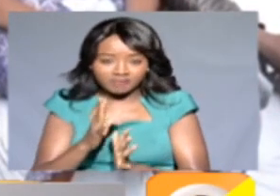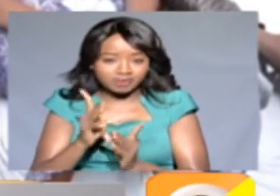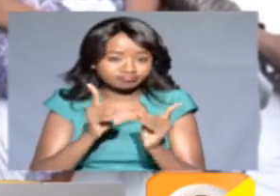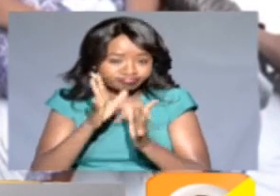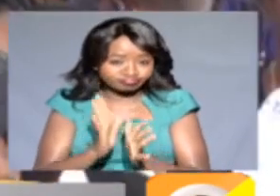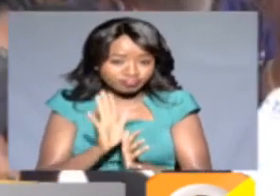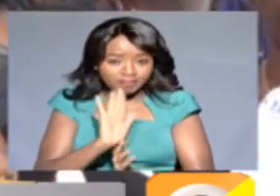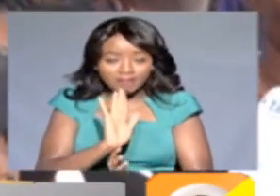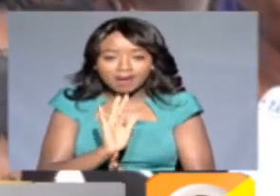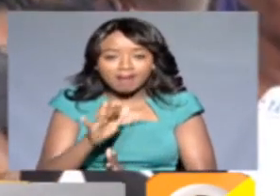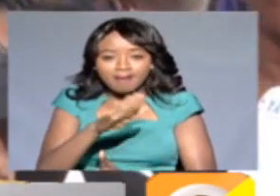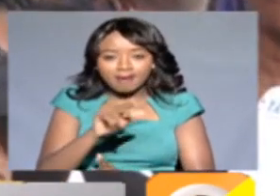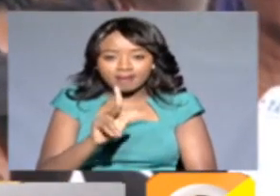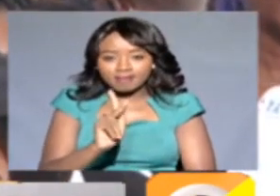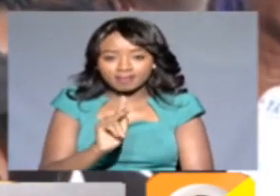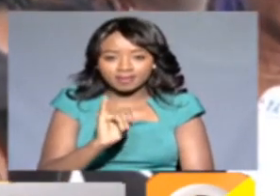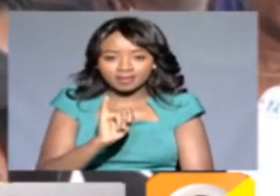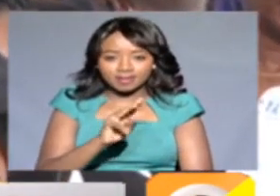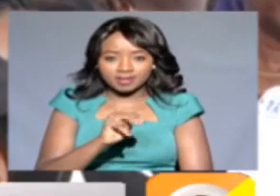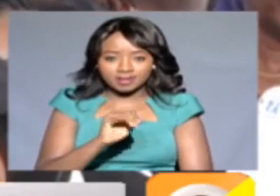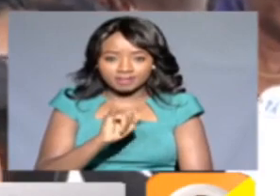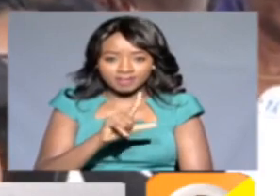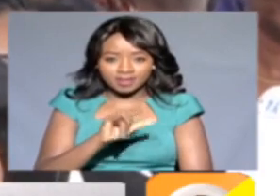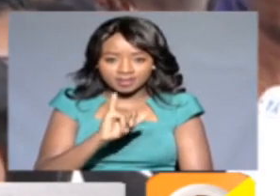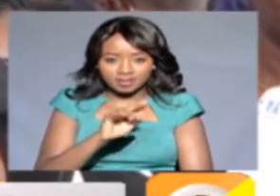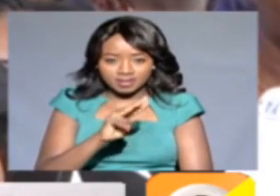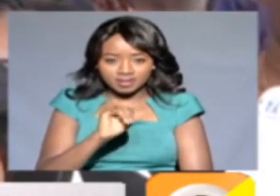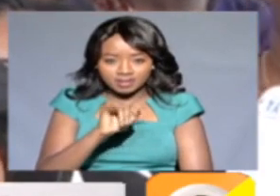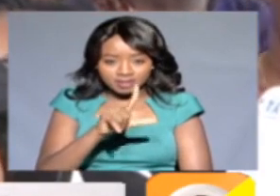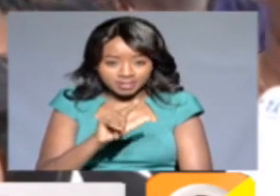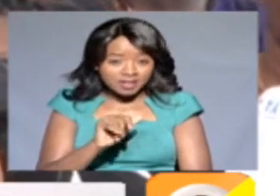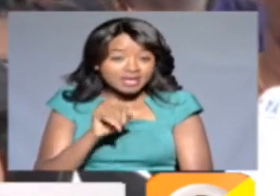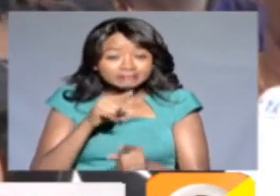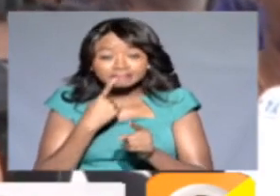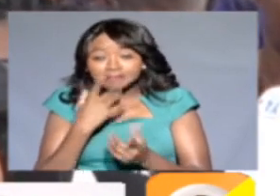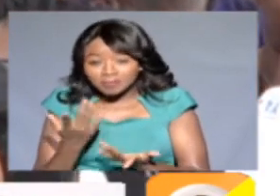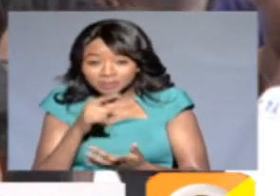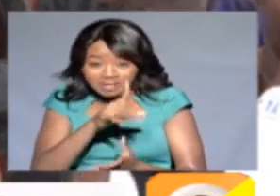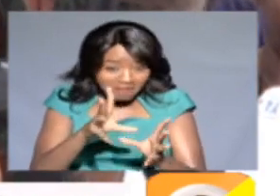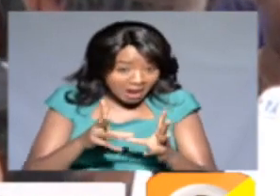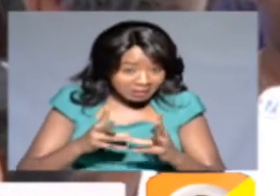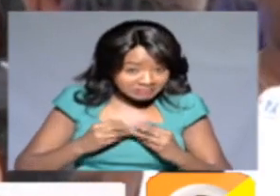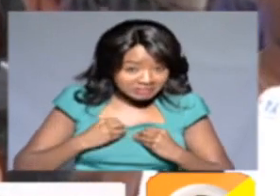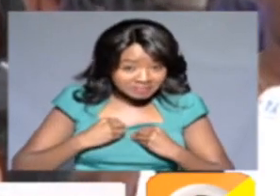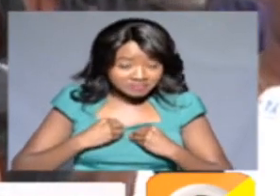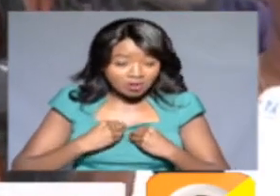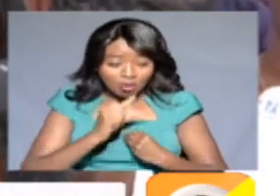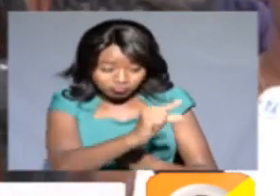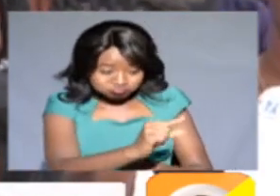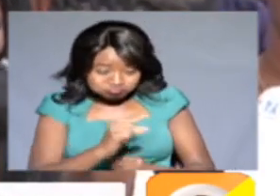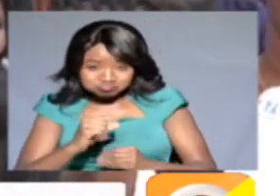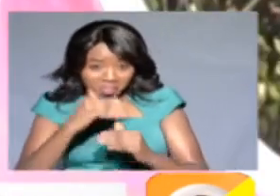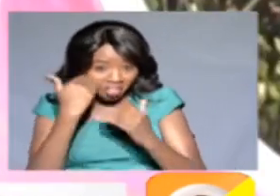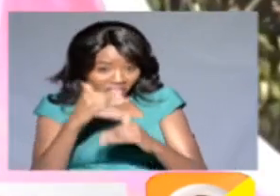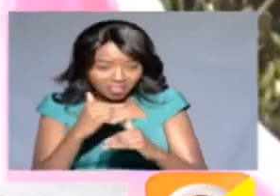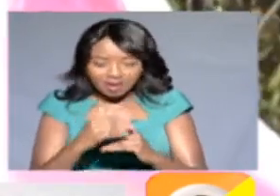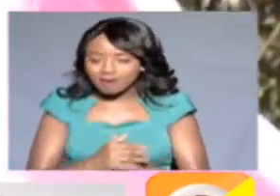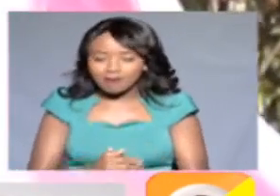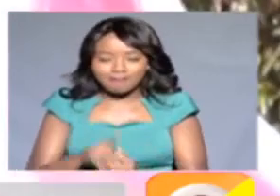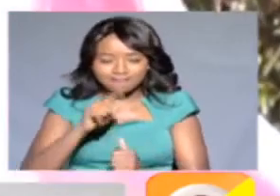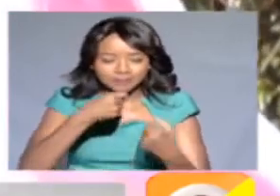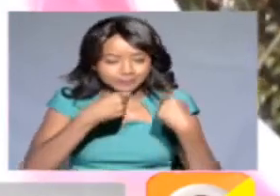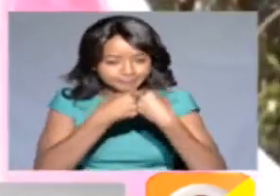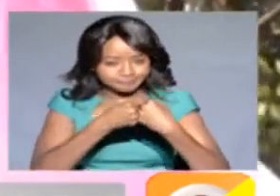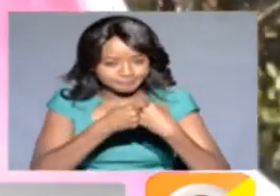in Kimilili, said counties will not accept a reduction in share of equitable allocation without putting up a fight. That